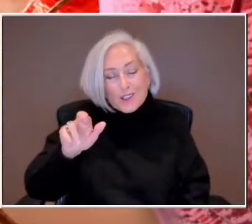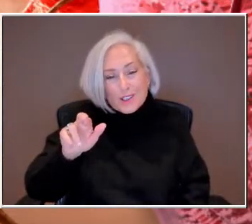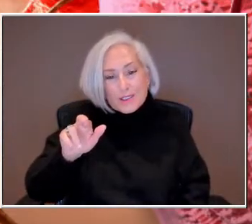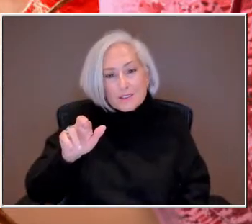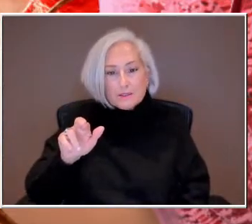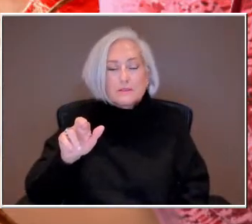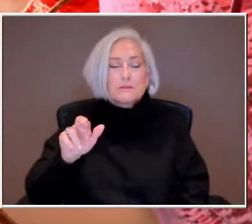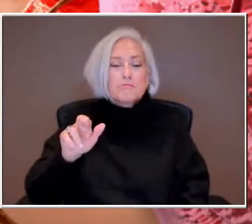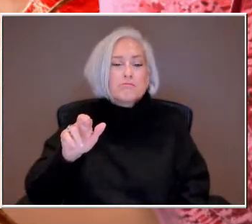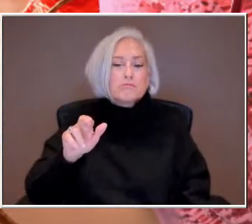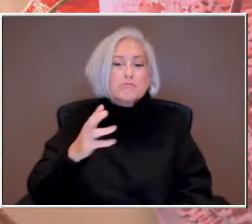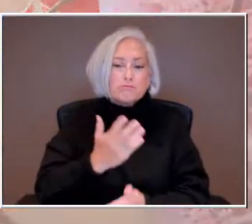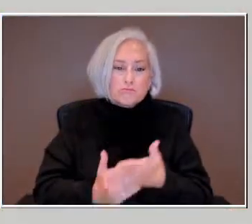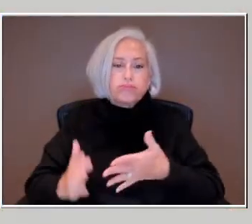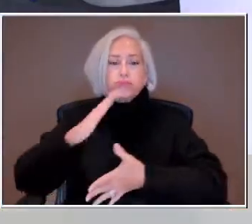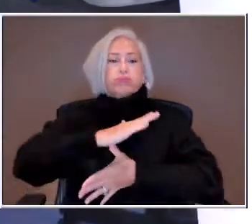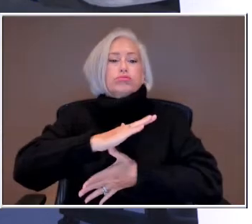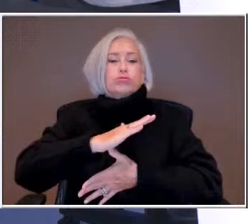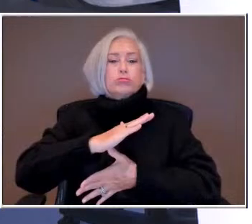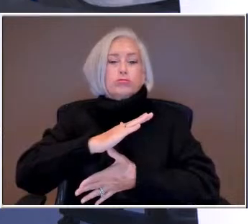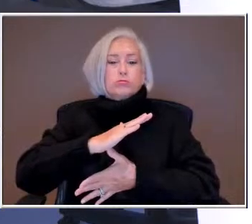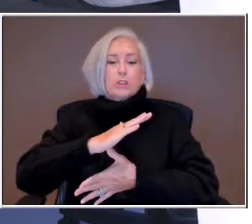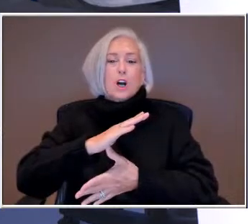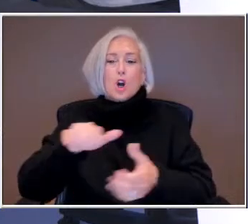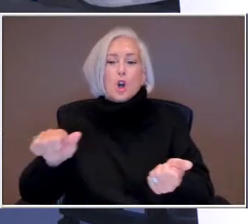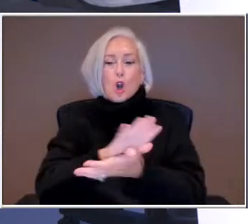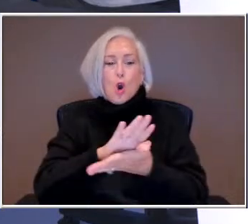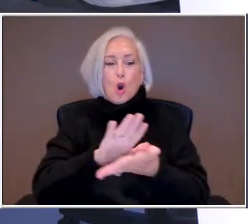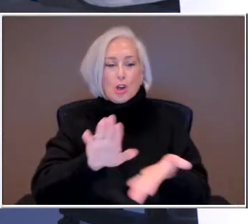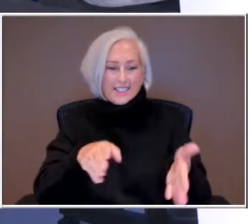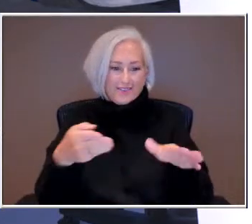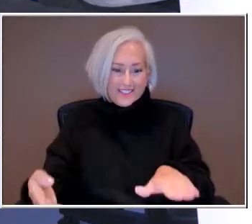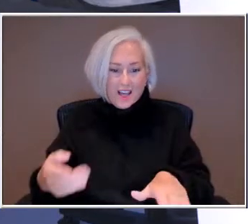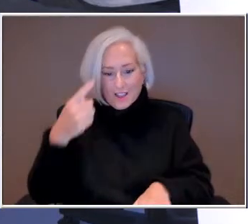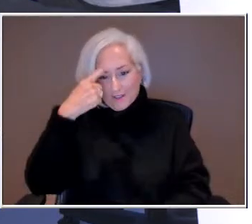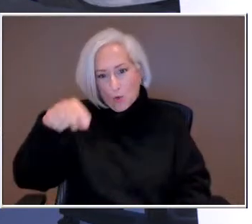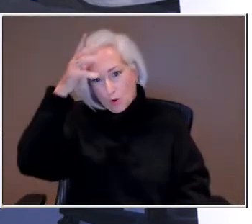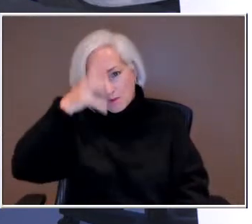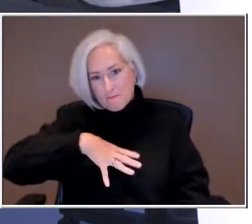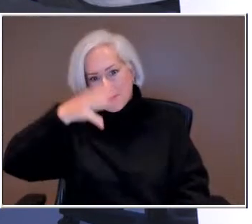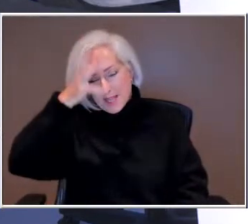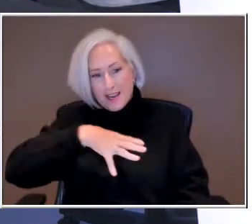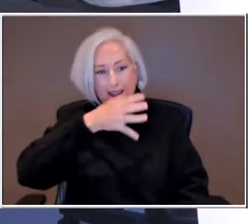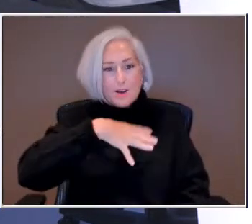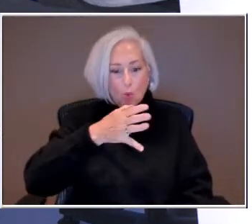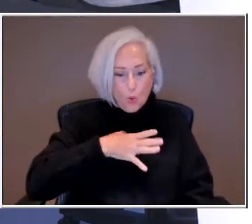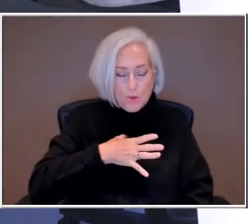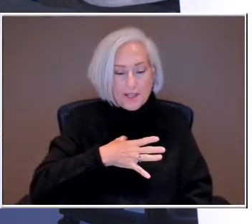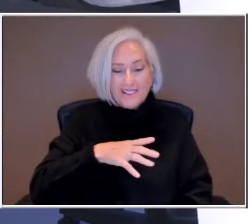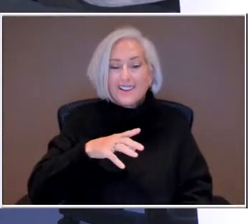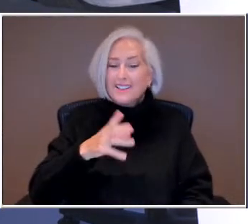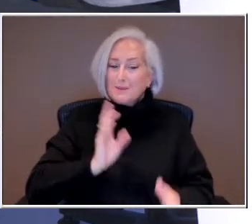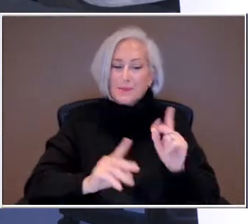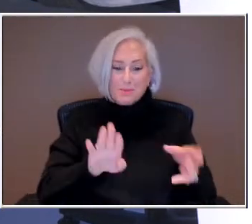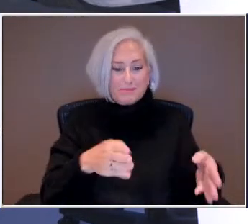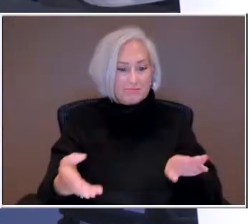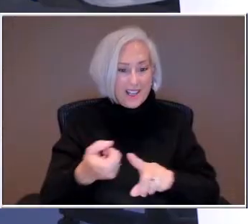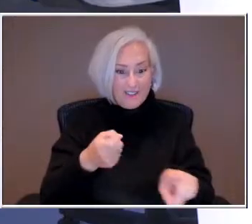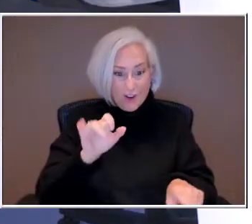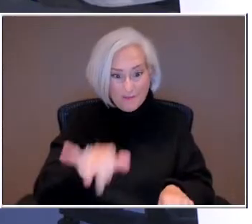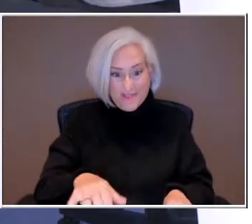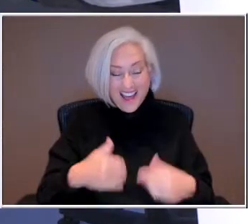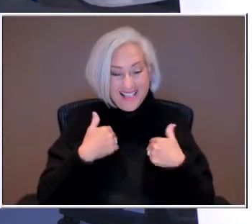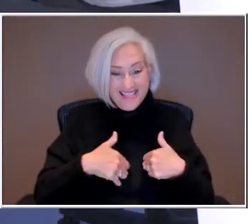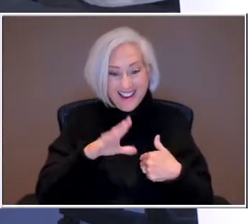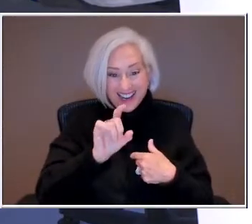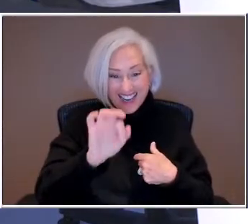men and women worldwide, claiming more lives each year than colon, breast, and prostate cancers combined. And